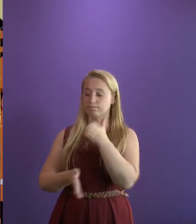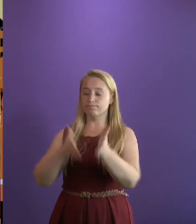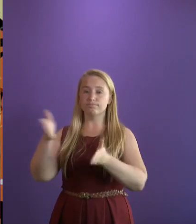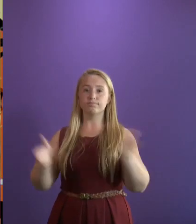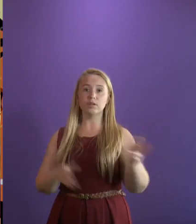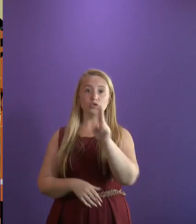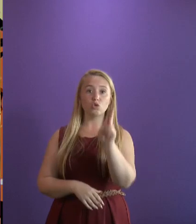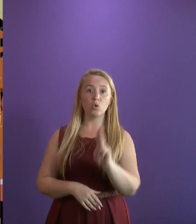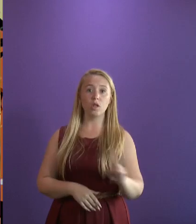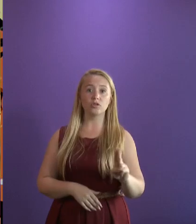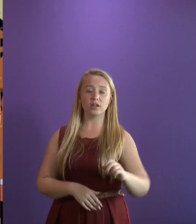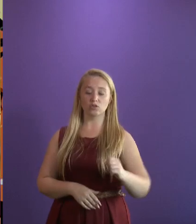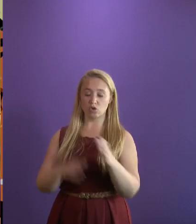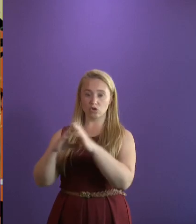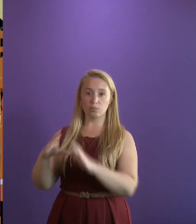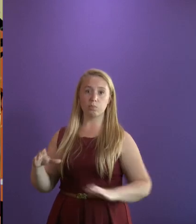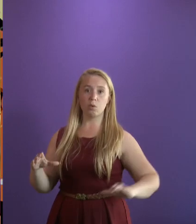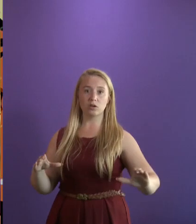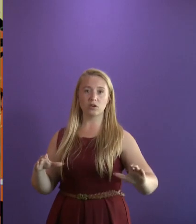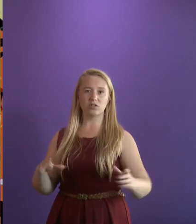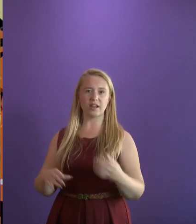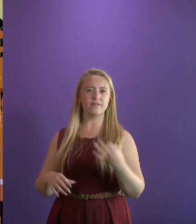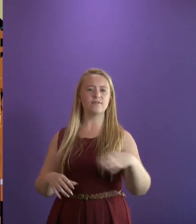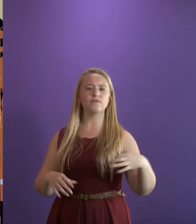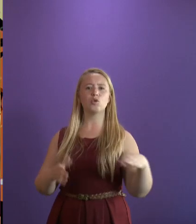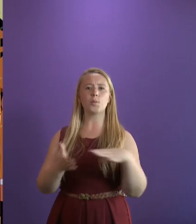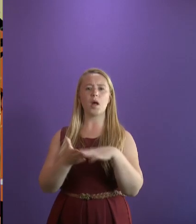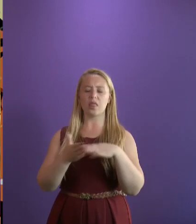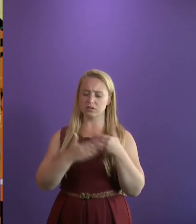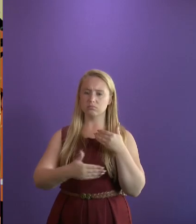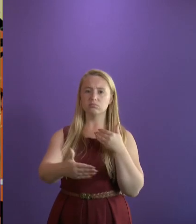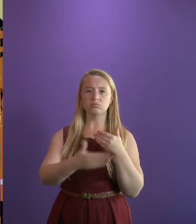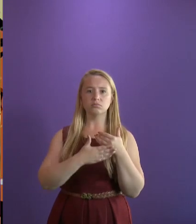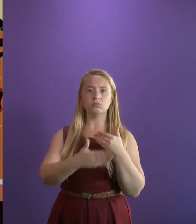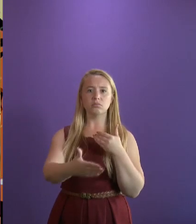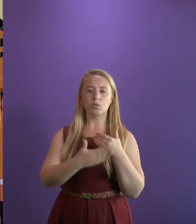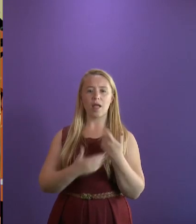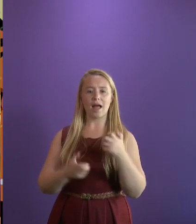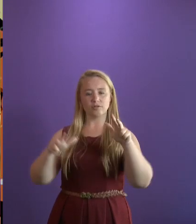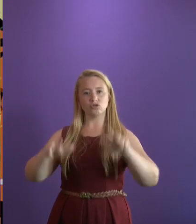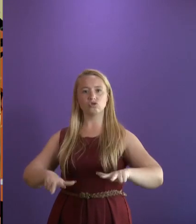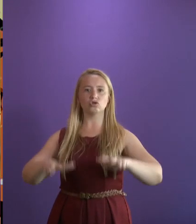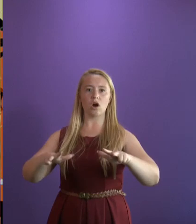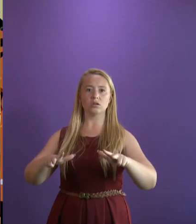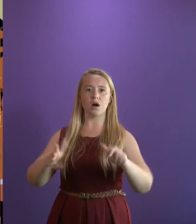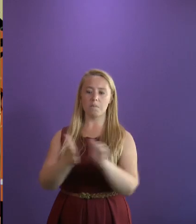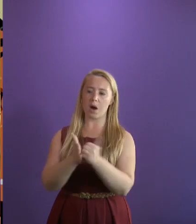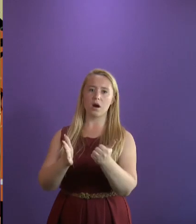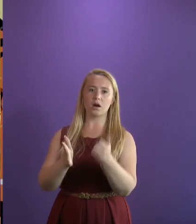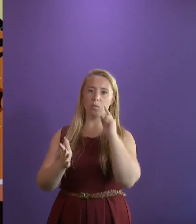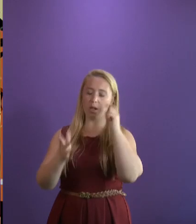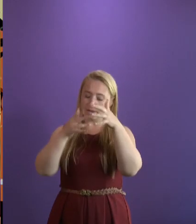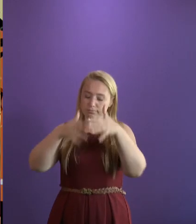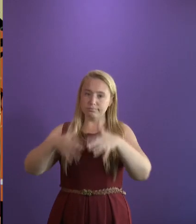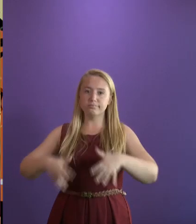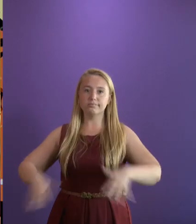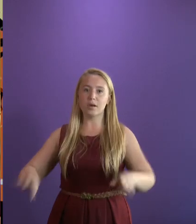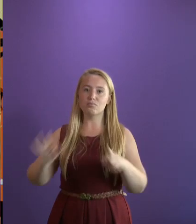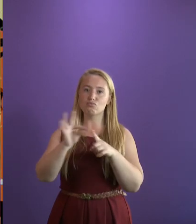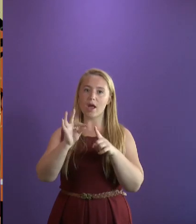Within the next 3 or 4 months, every single high school in the Scottish borders will have its charter mark. That's now filtering down into primary